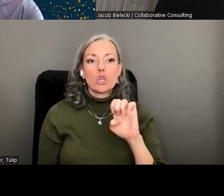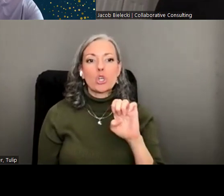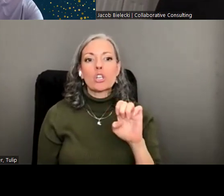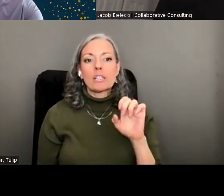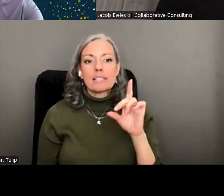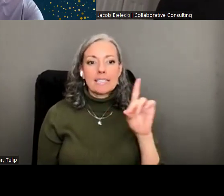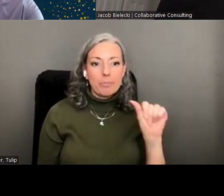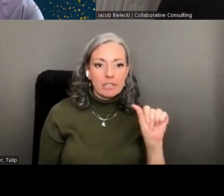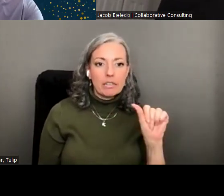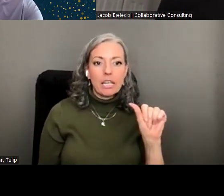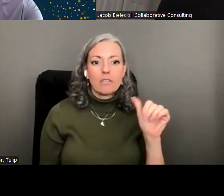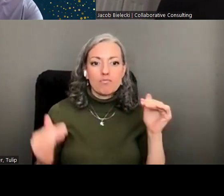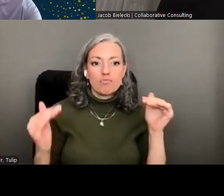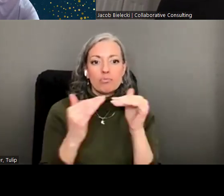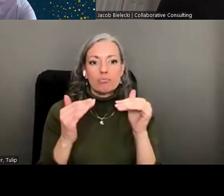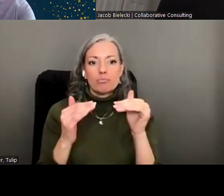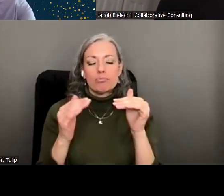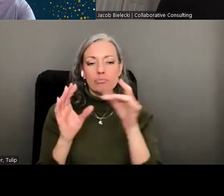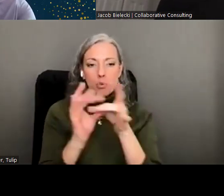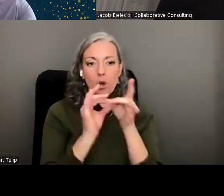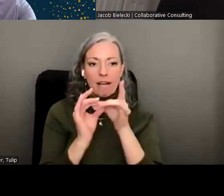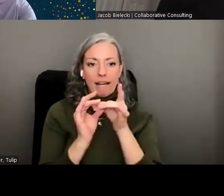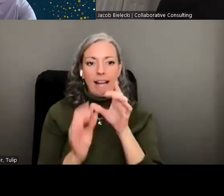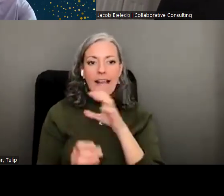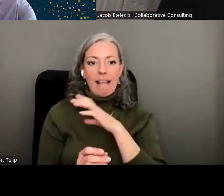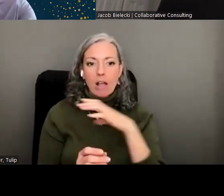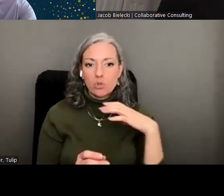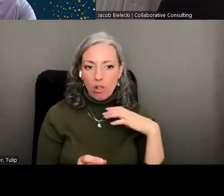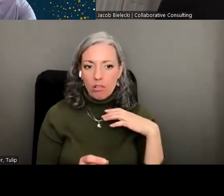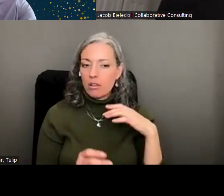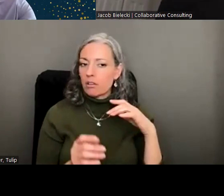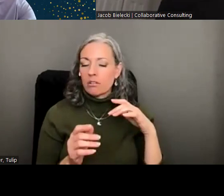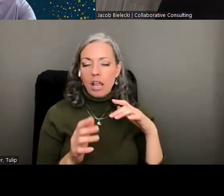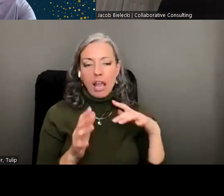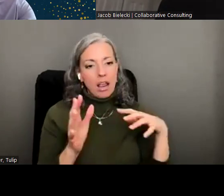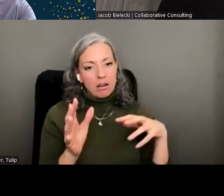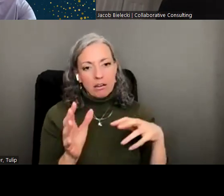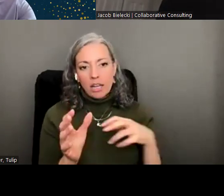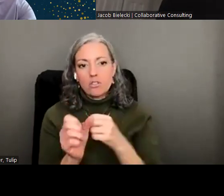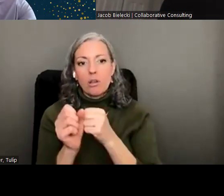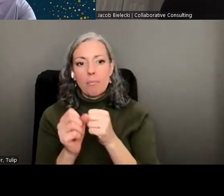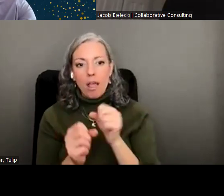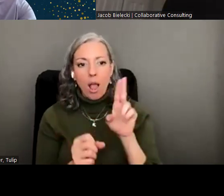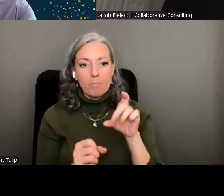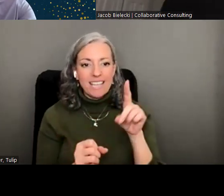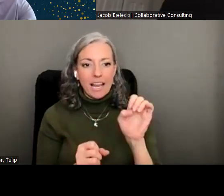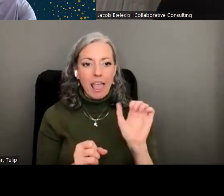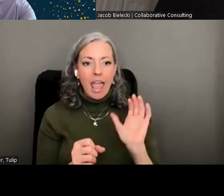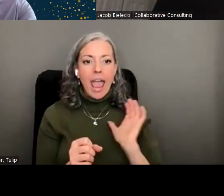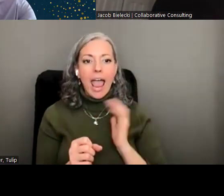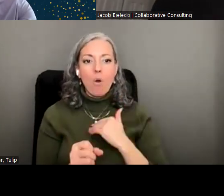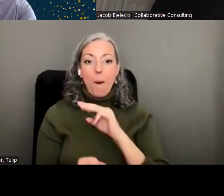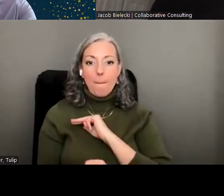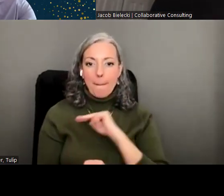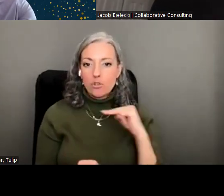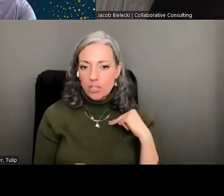Council, where we continually update our membership So we were always open to suggestions of